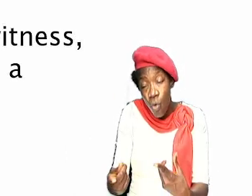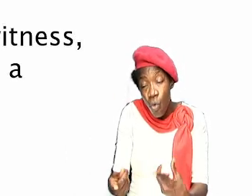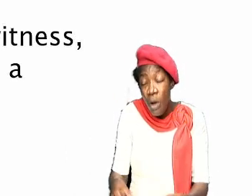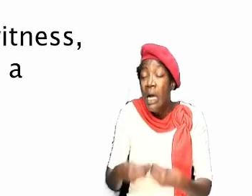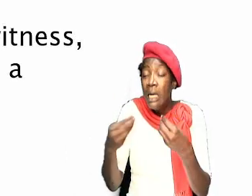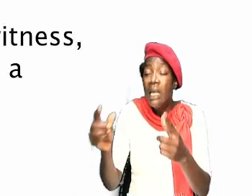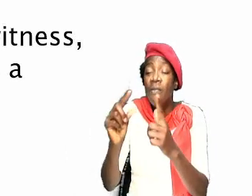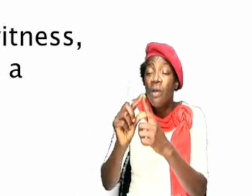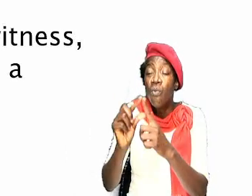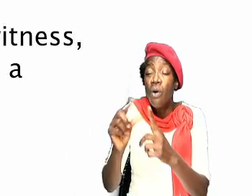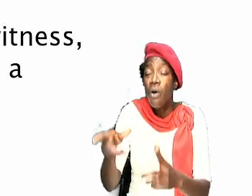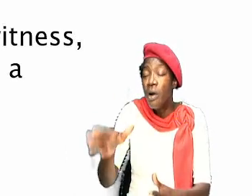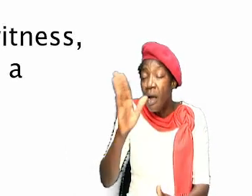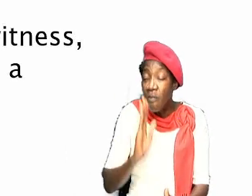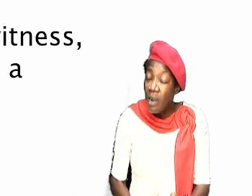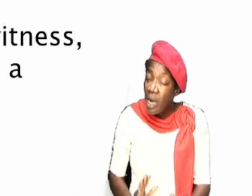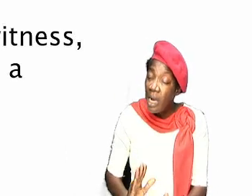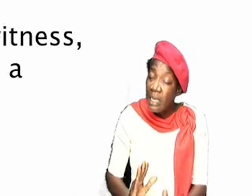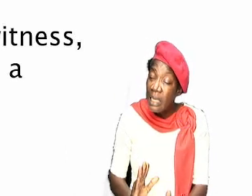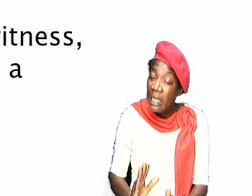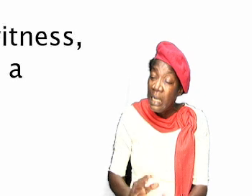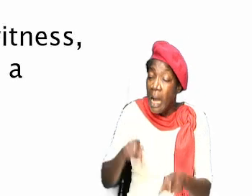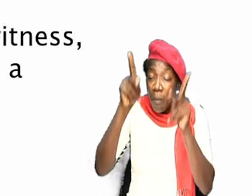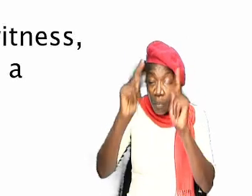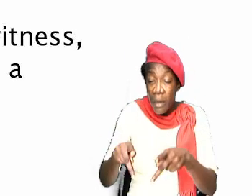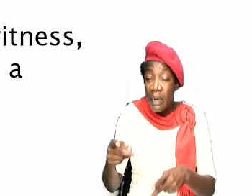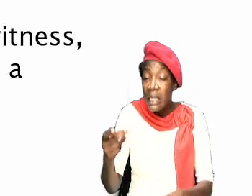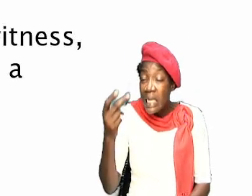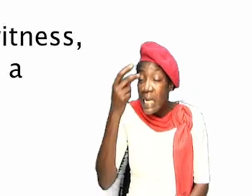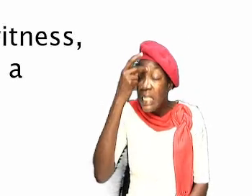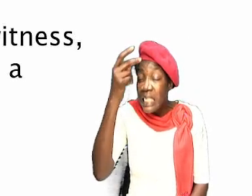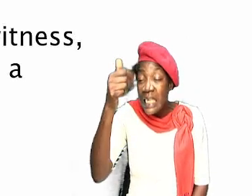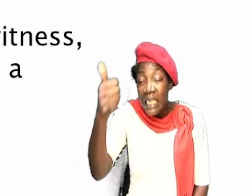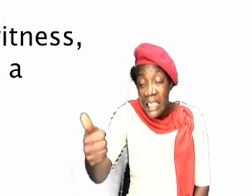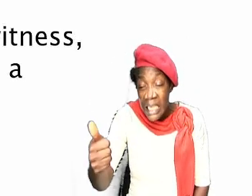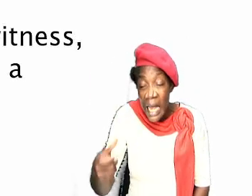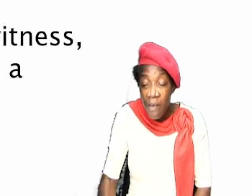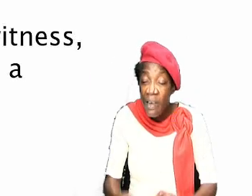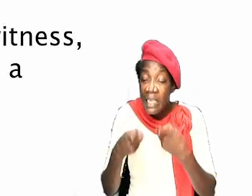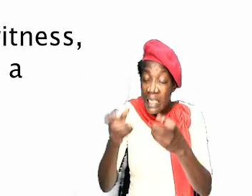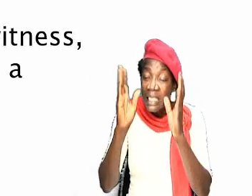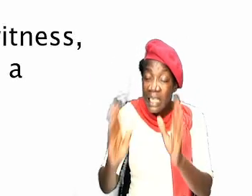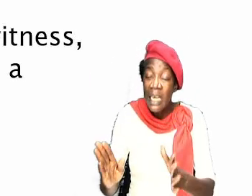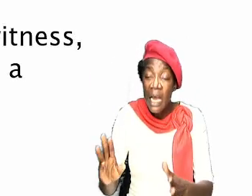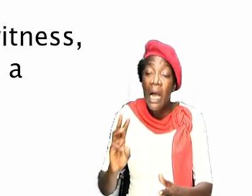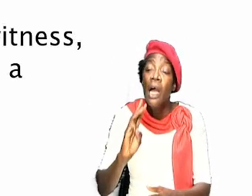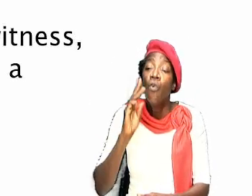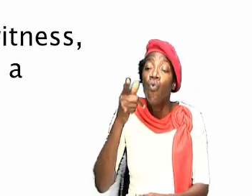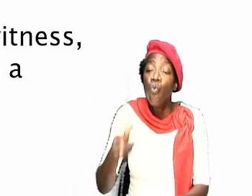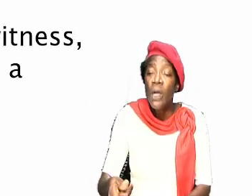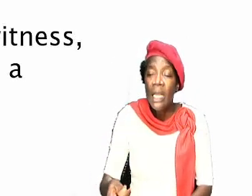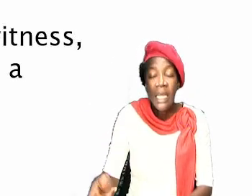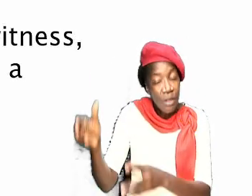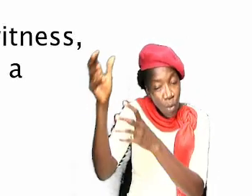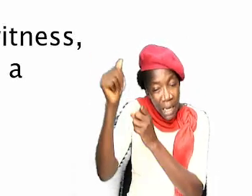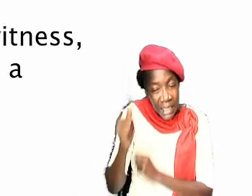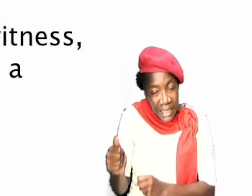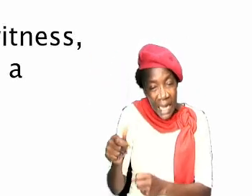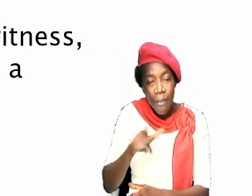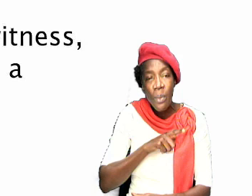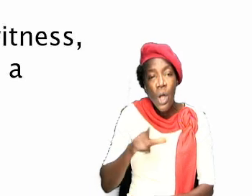will see themselves as a sinner and be willing to accept the